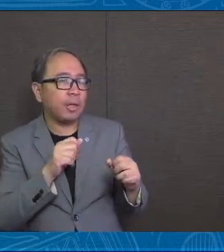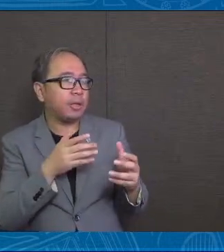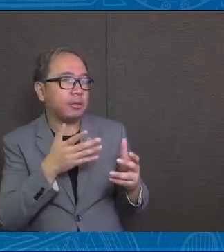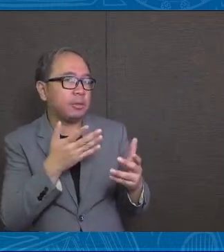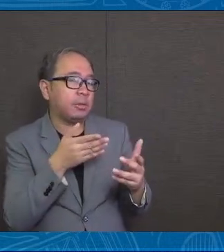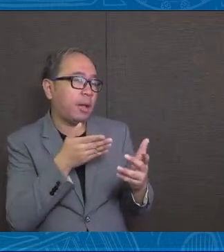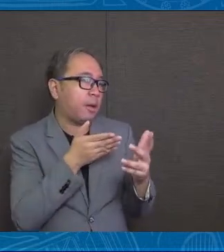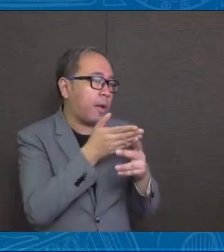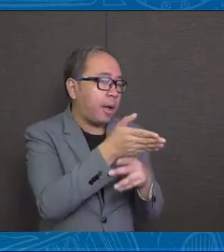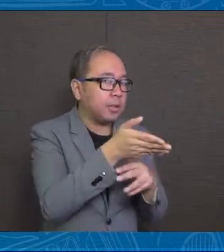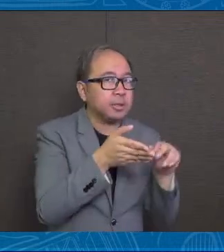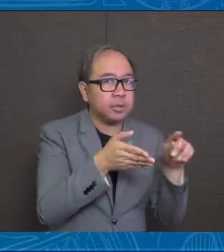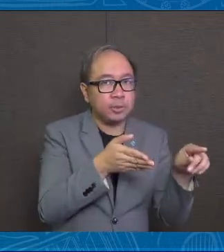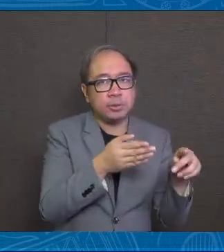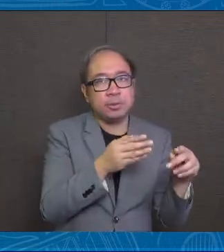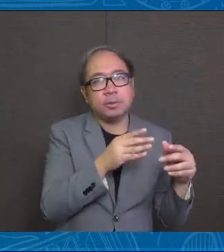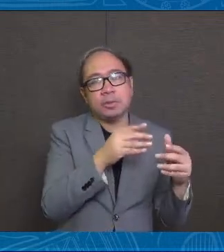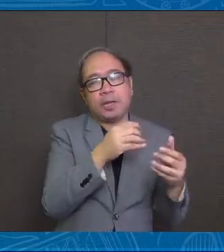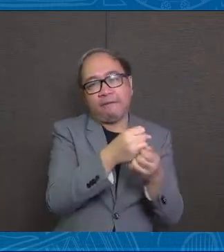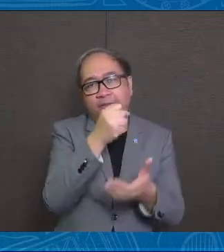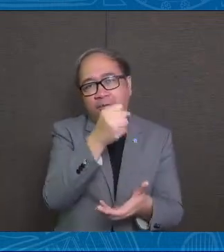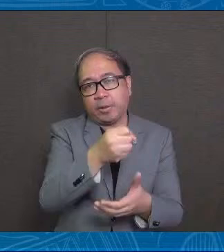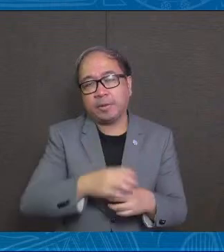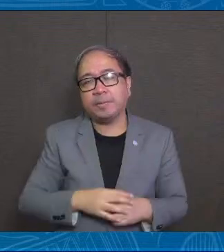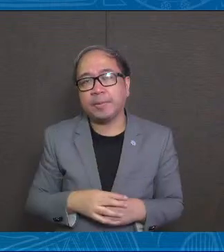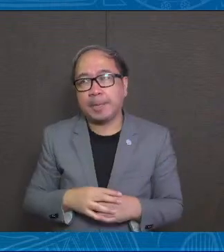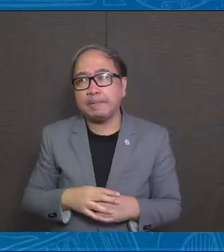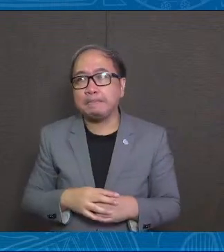funding. So there, thank you. Excellent, thank you.